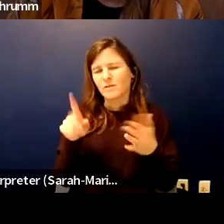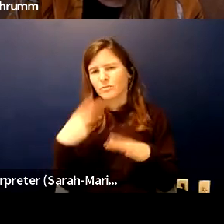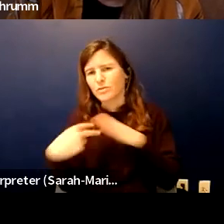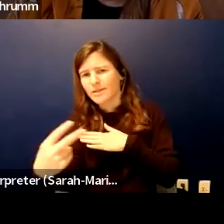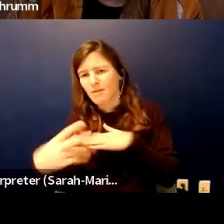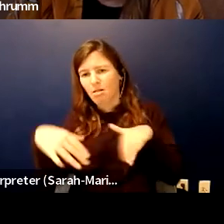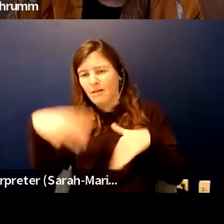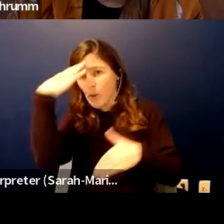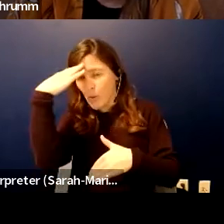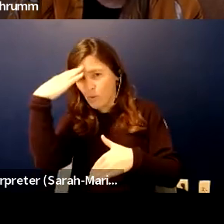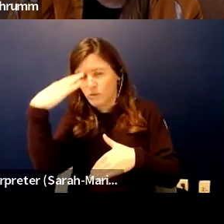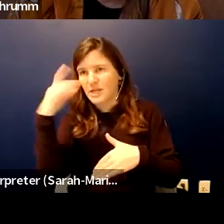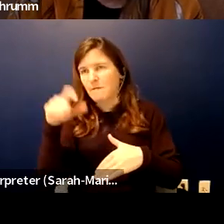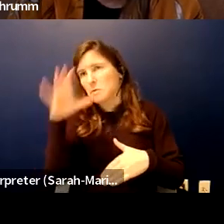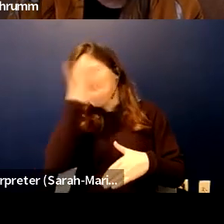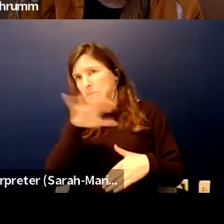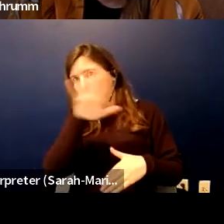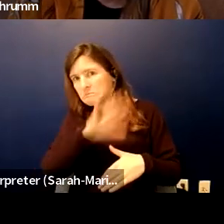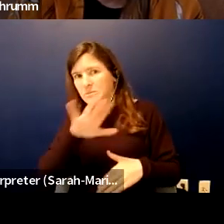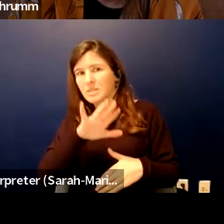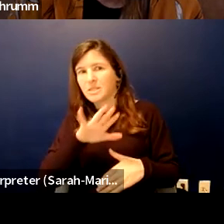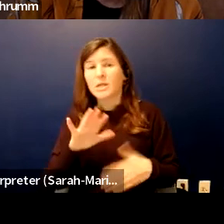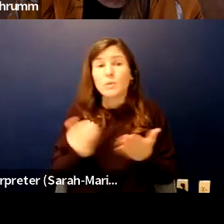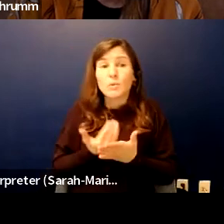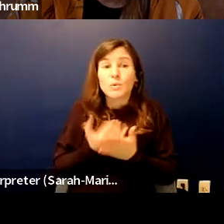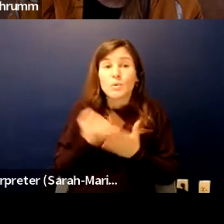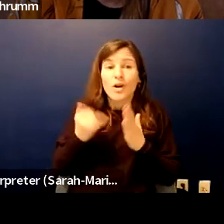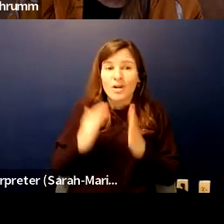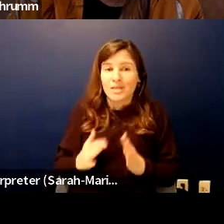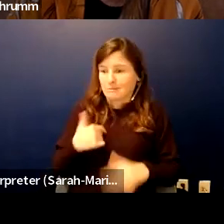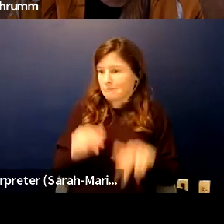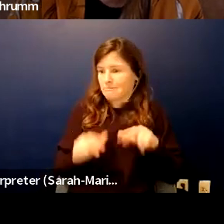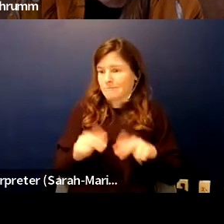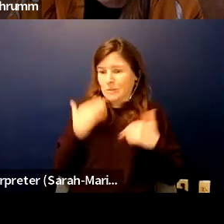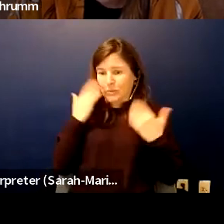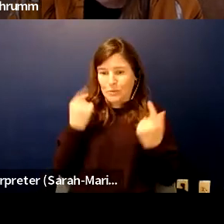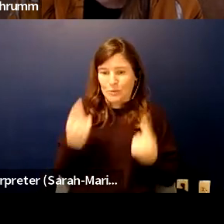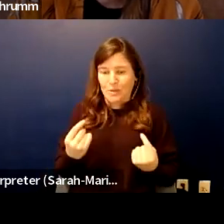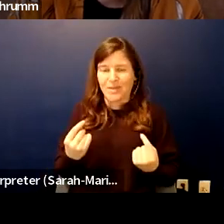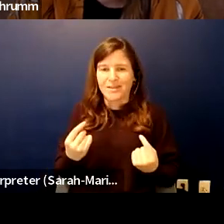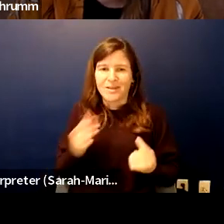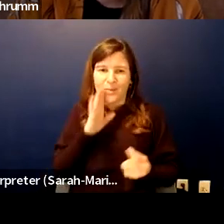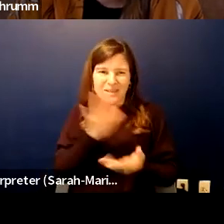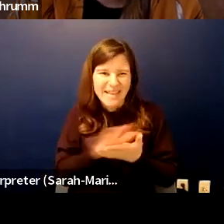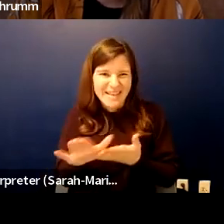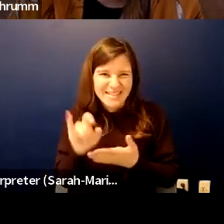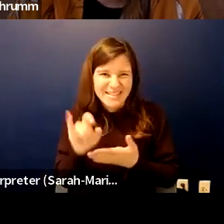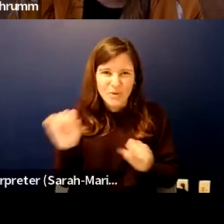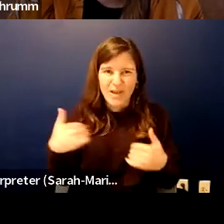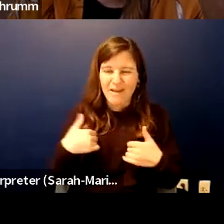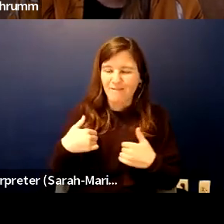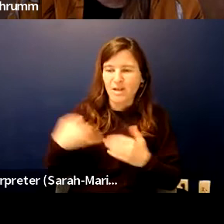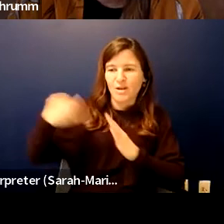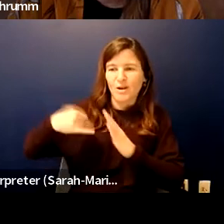yet. As like an emerging artist who really has no idea what I'm doing, it would be good to have, you know, like an art resource